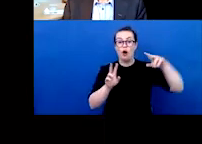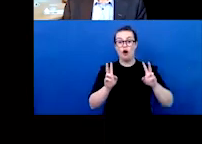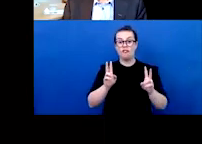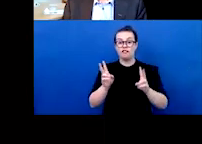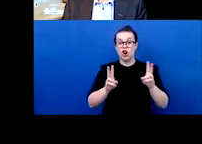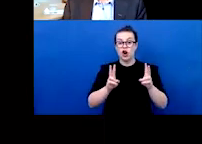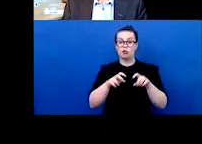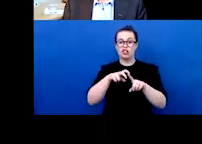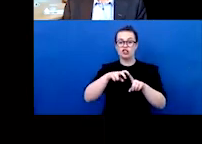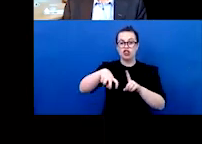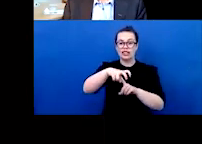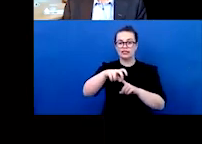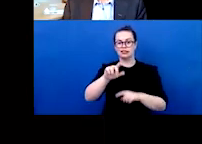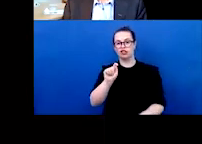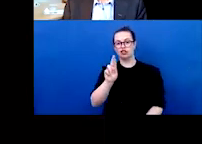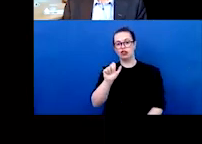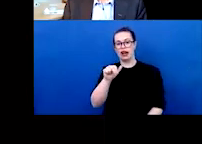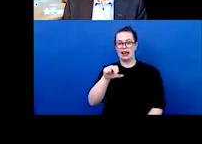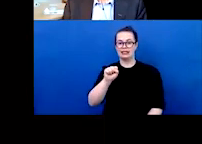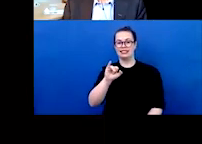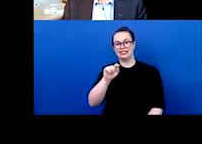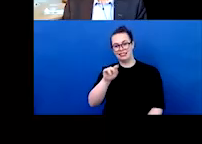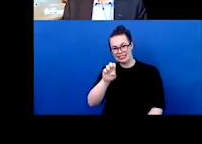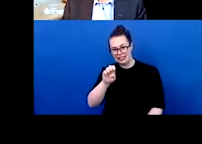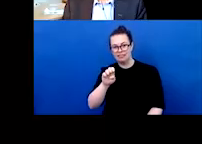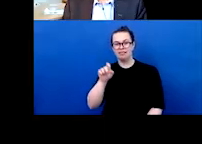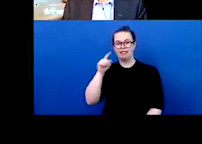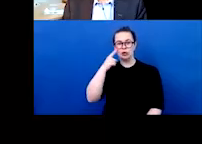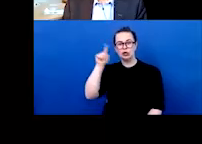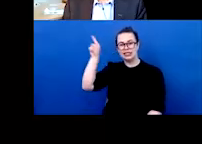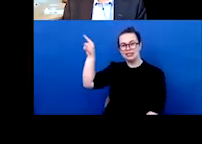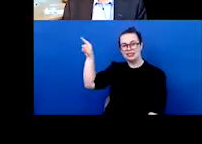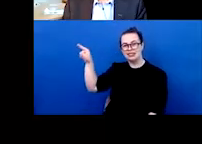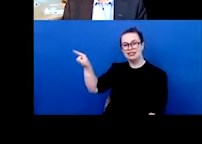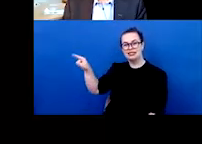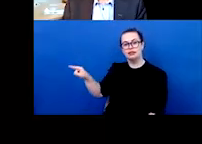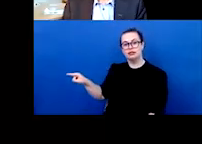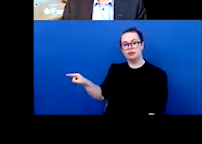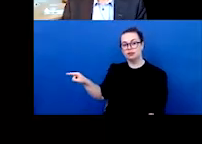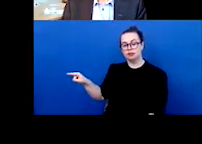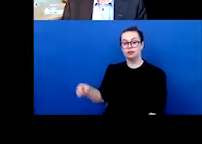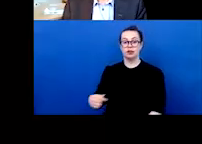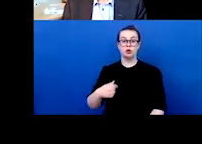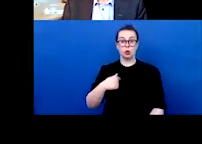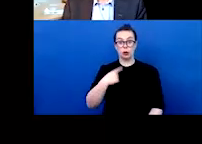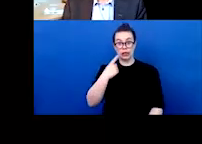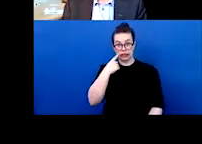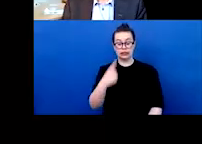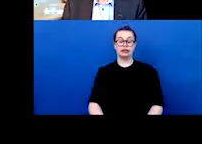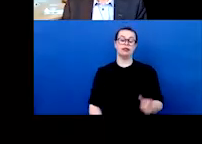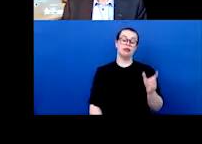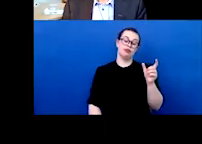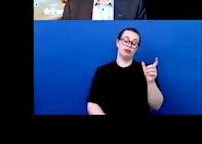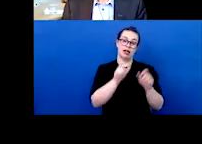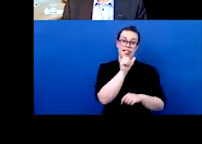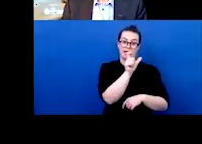singular, and all determiners were indefinites. So we manipulated lexical semantic congruency between the adjective and the